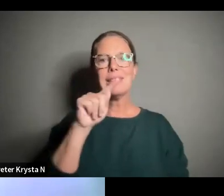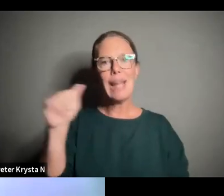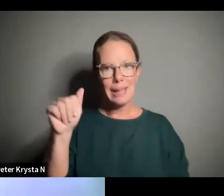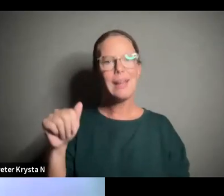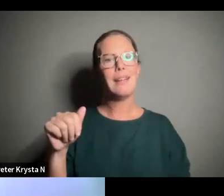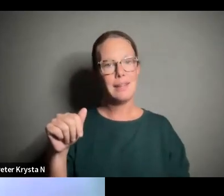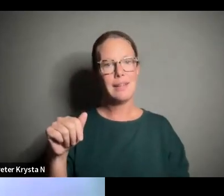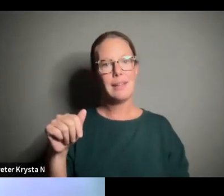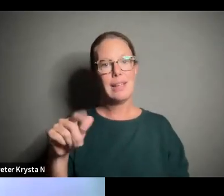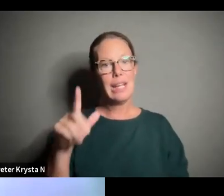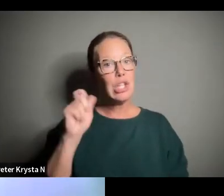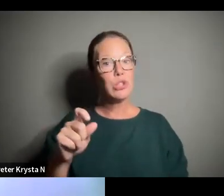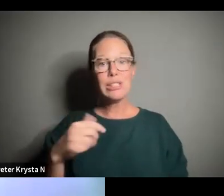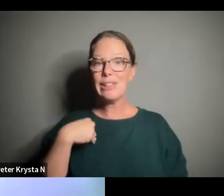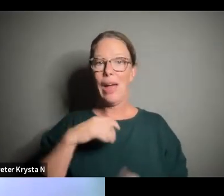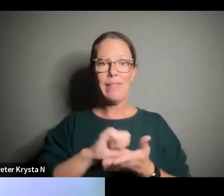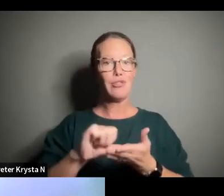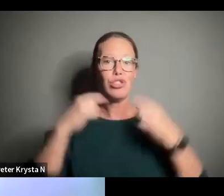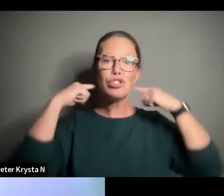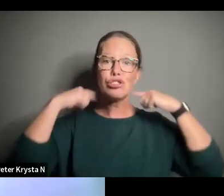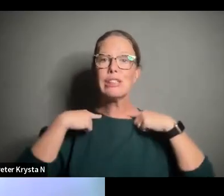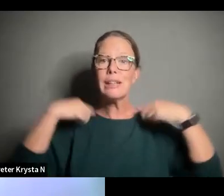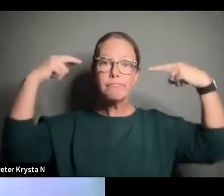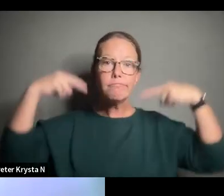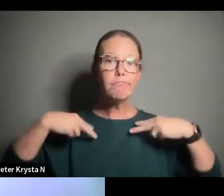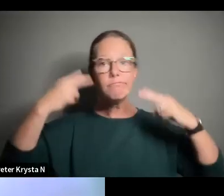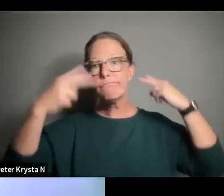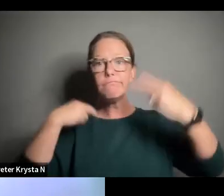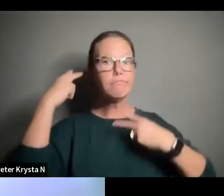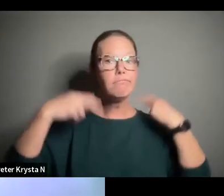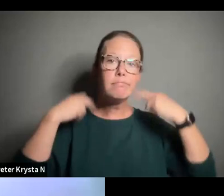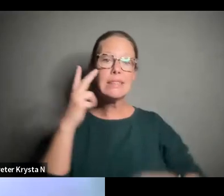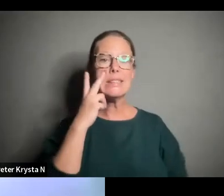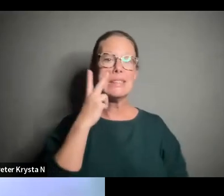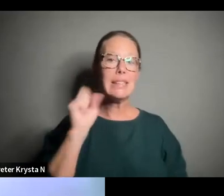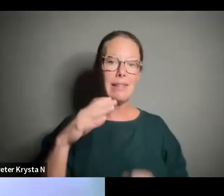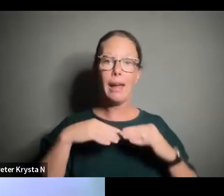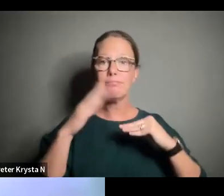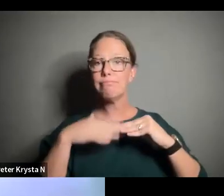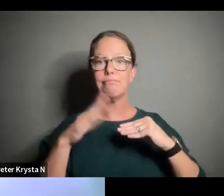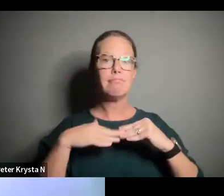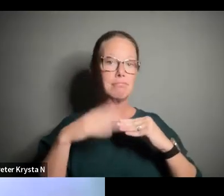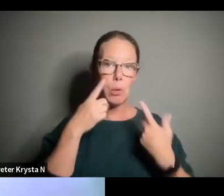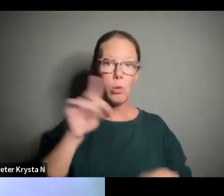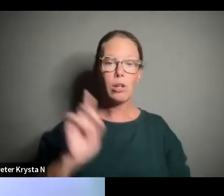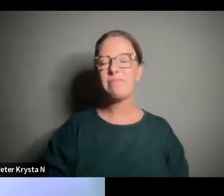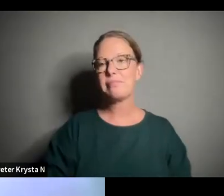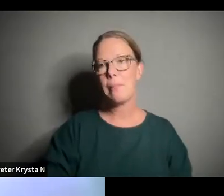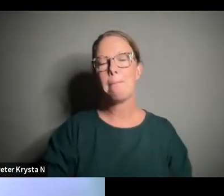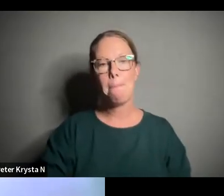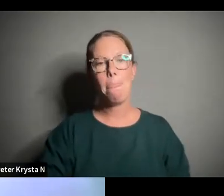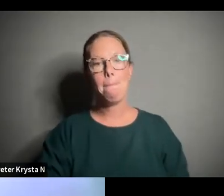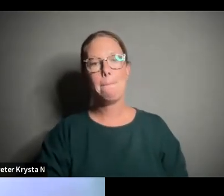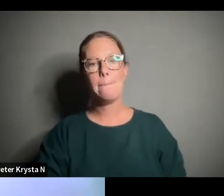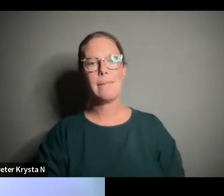really you just need to have laparoscopic surgery to know, and that's really the way to know for sure if this will work or not. And if it,